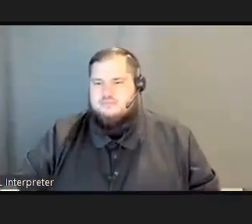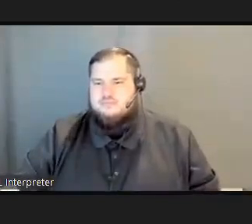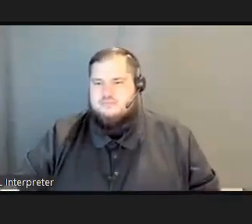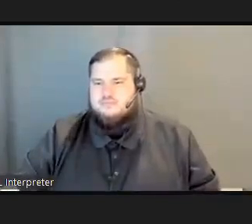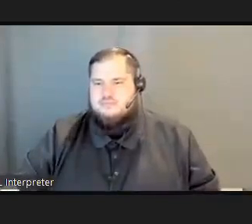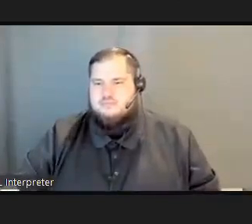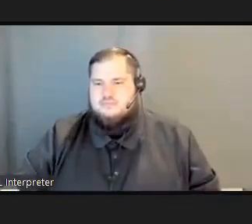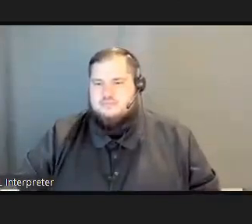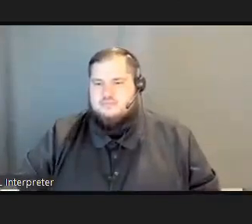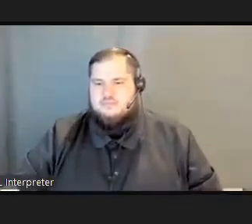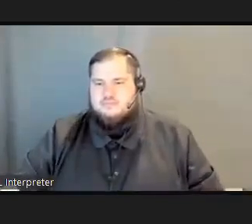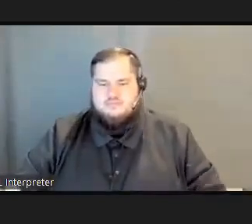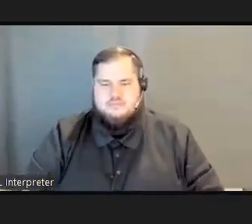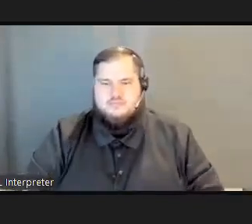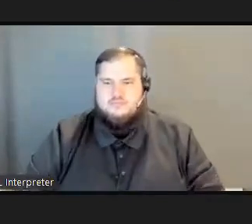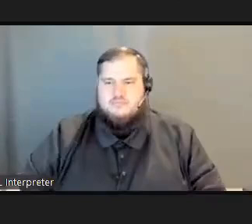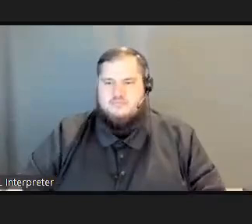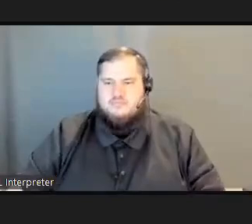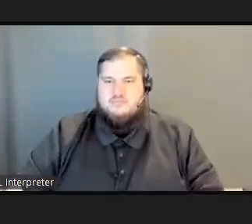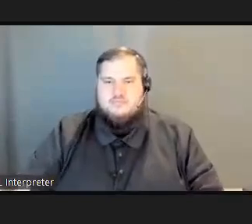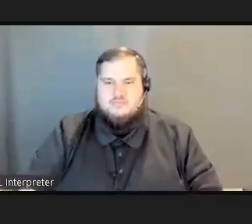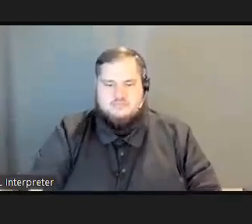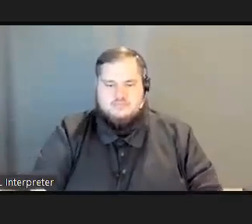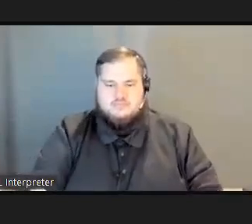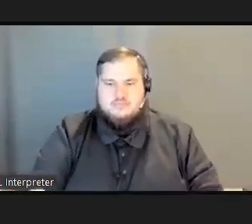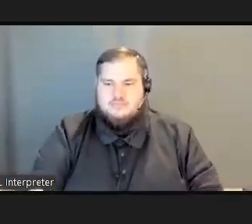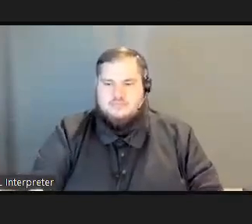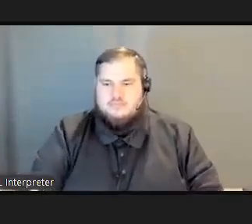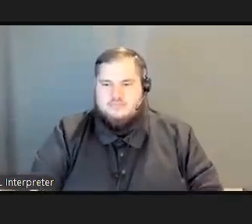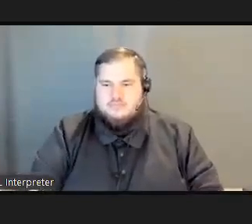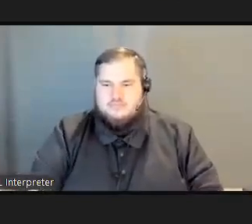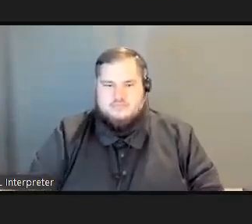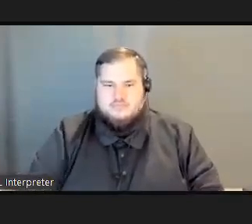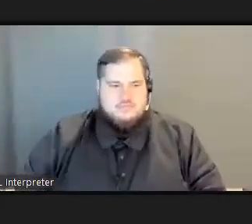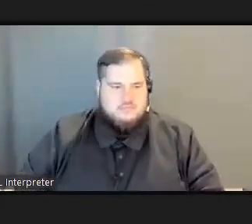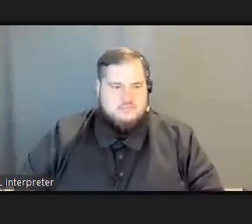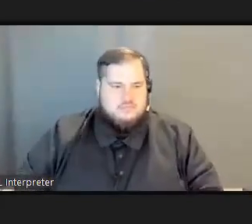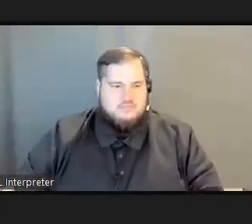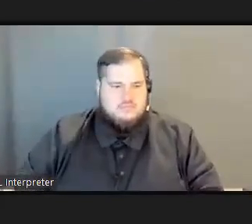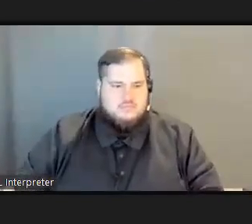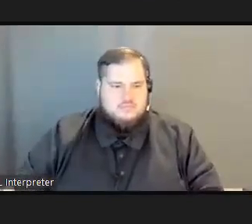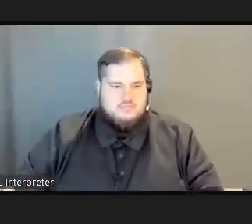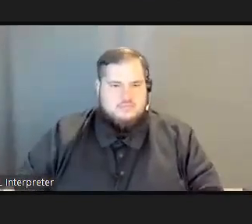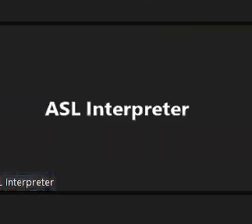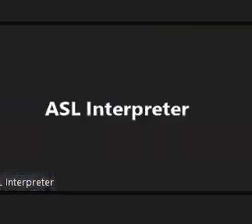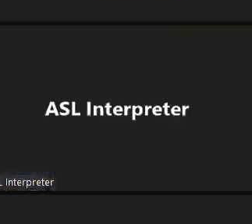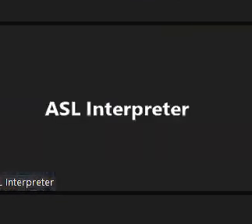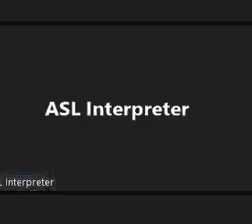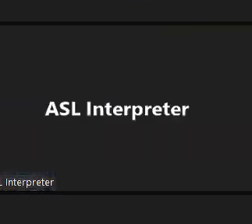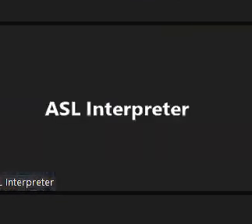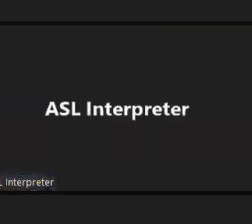Absolutely, absolutely. That would give us culturally responsive care.